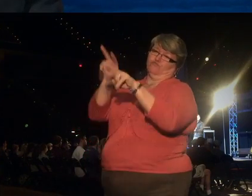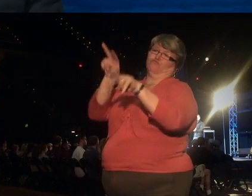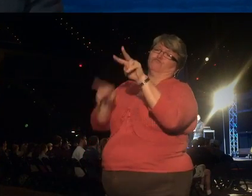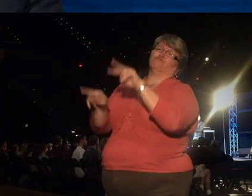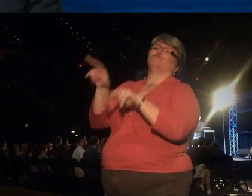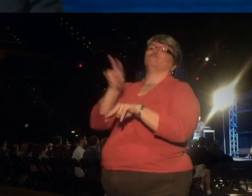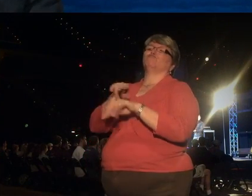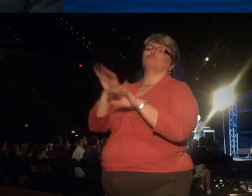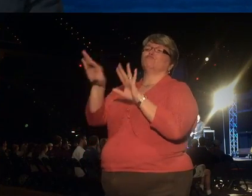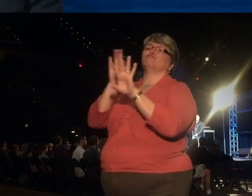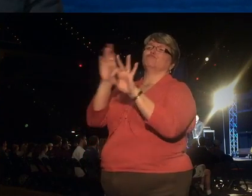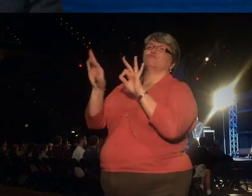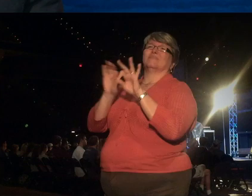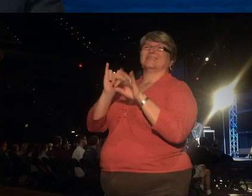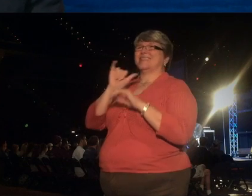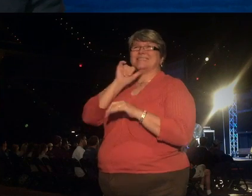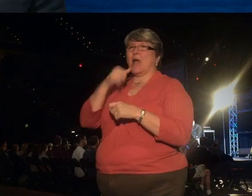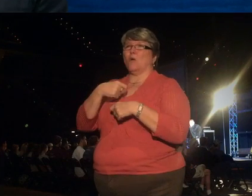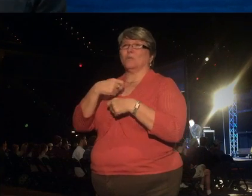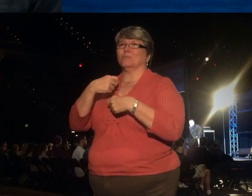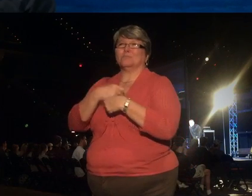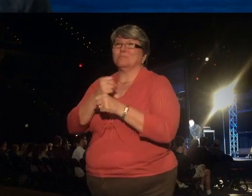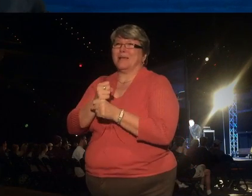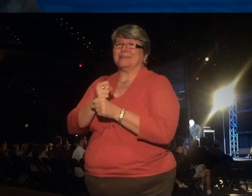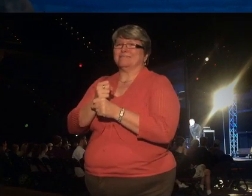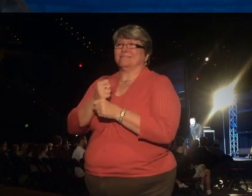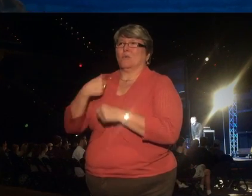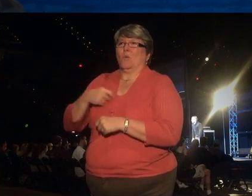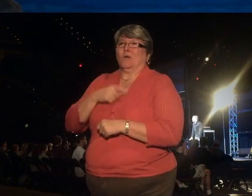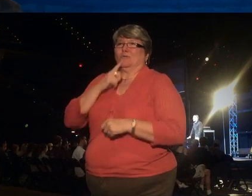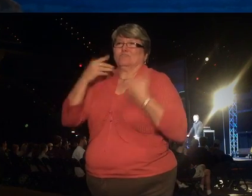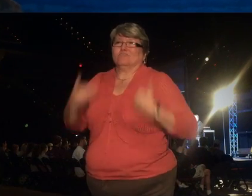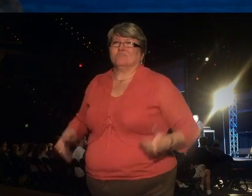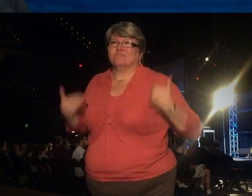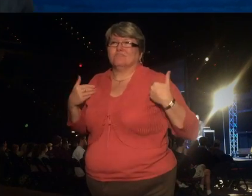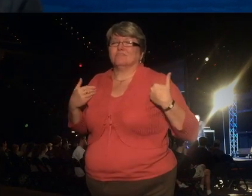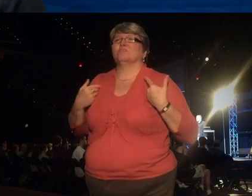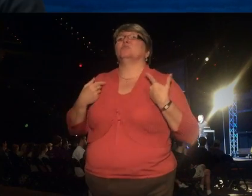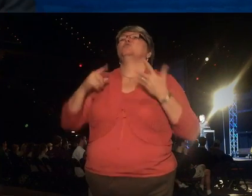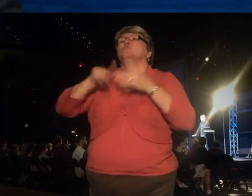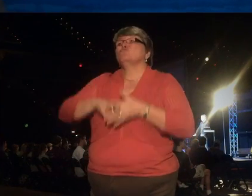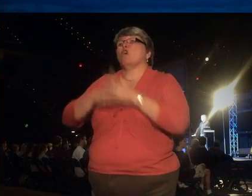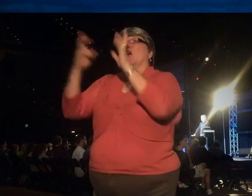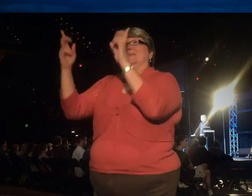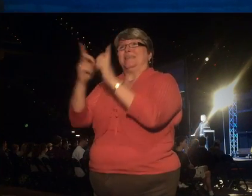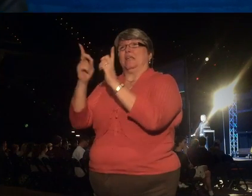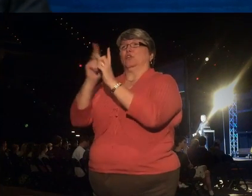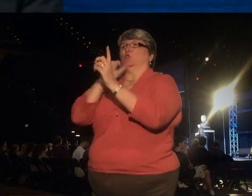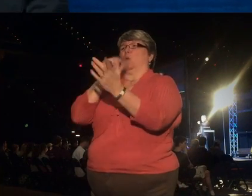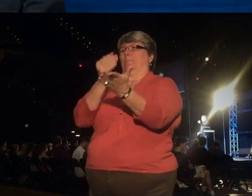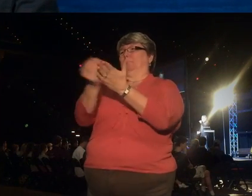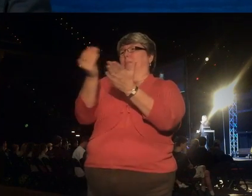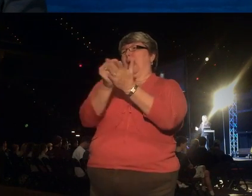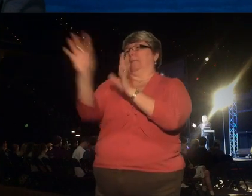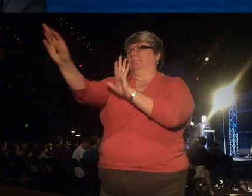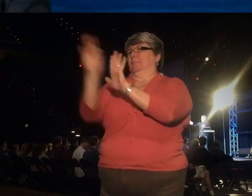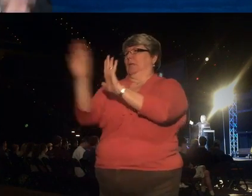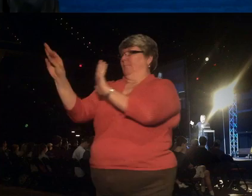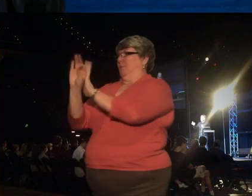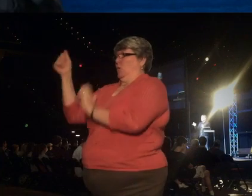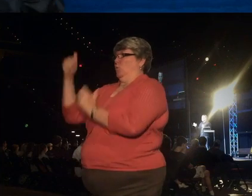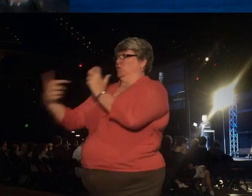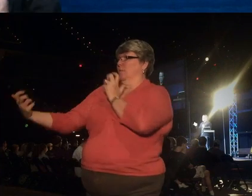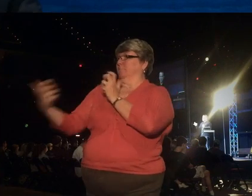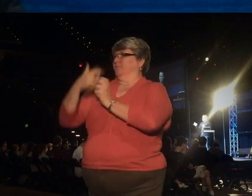cavalierly. That's not the way we're meant to treat each other. As you walk into dating, you are not a consumer trying to pick which one works for